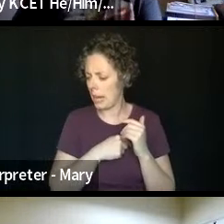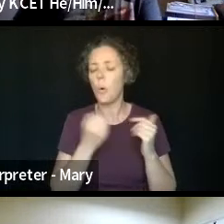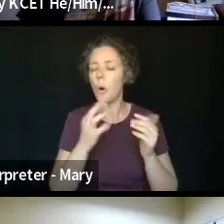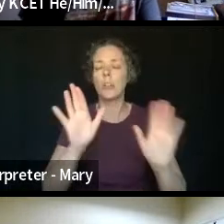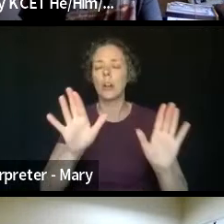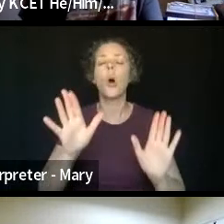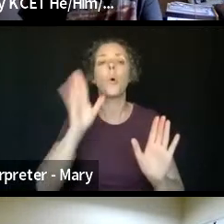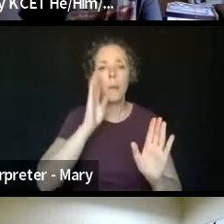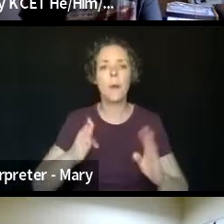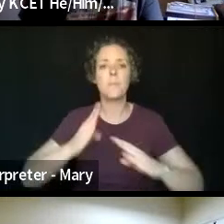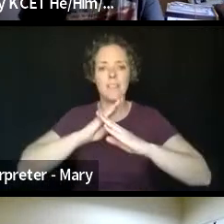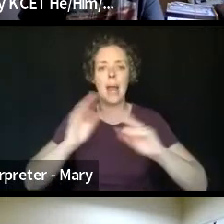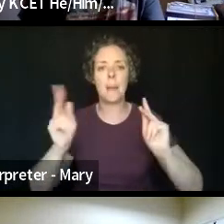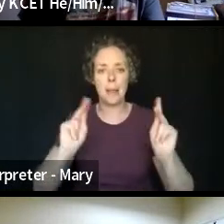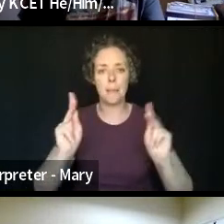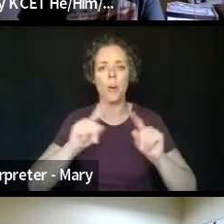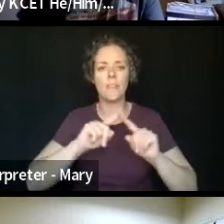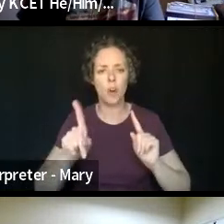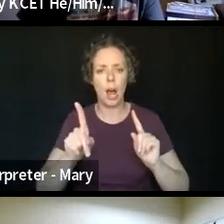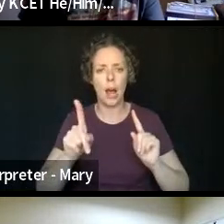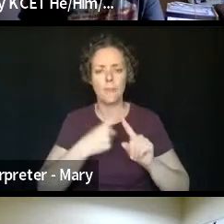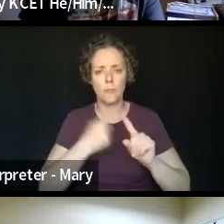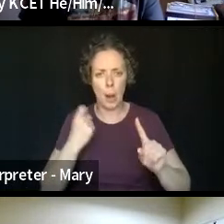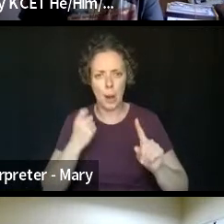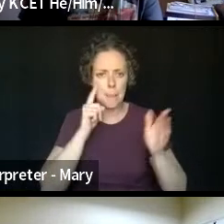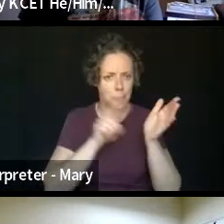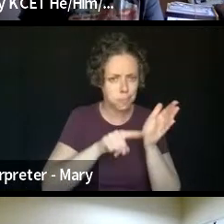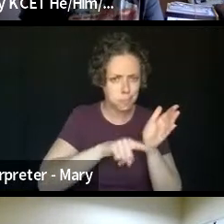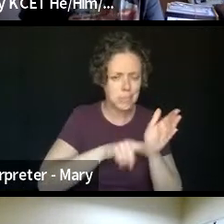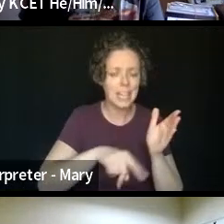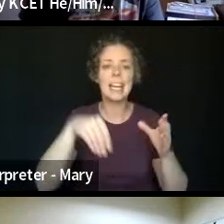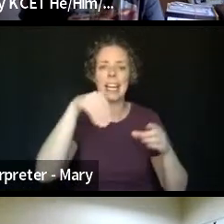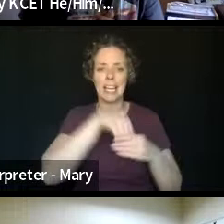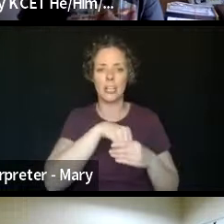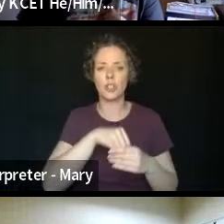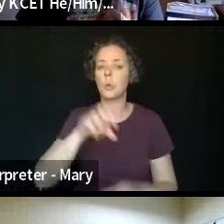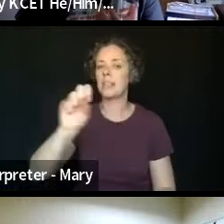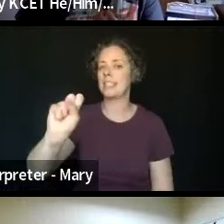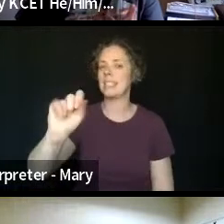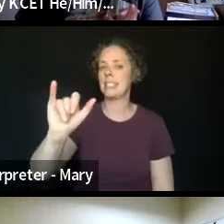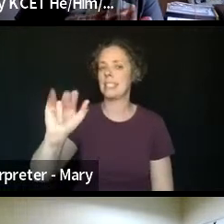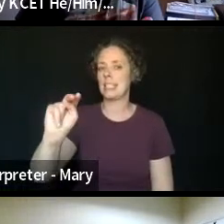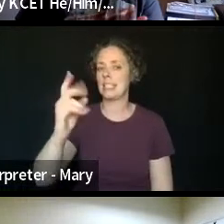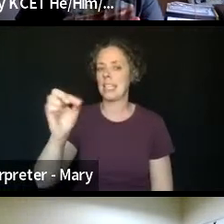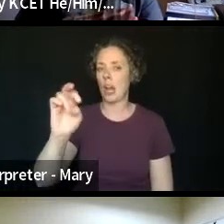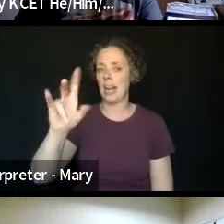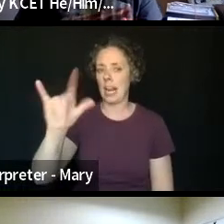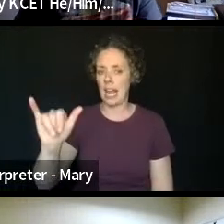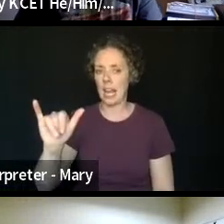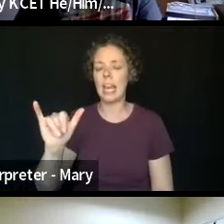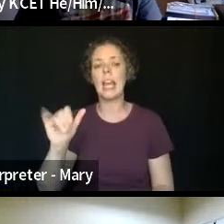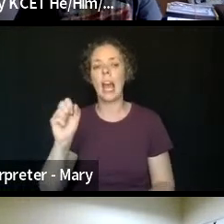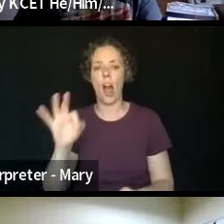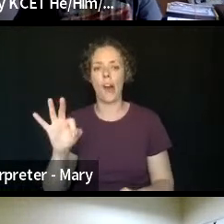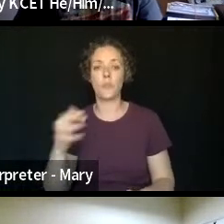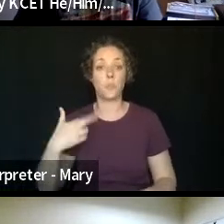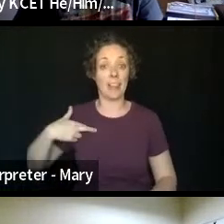from inquiring into the sincerity of religious exemptions. This